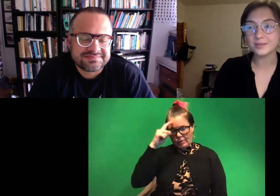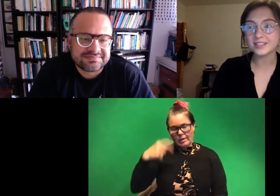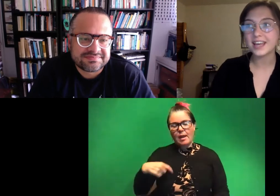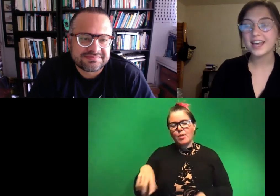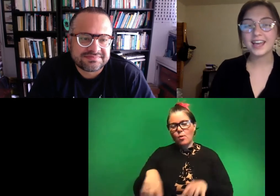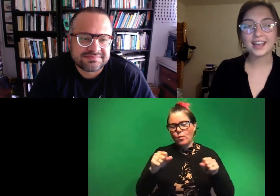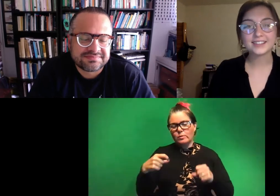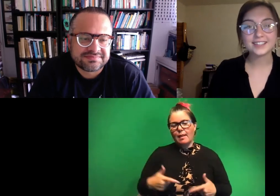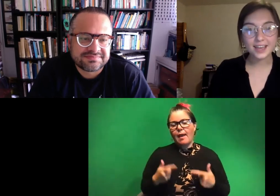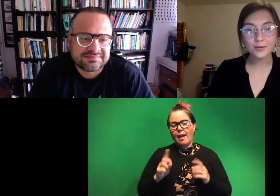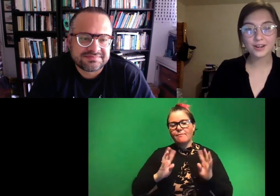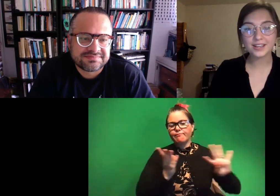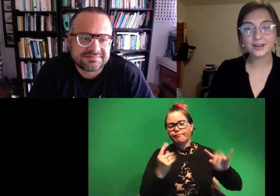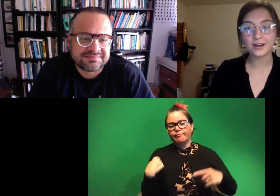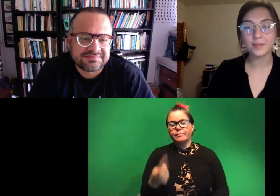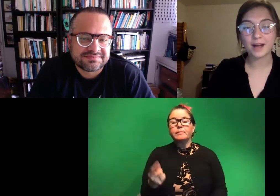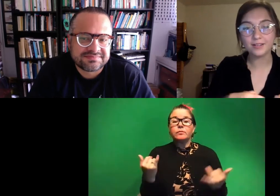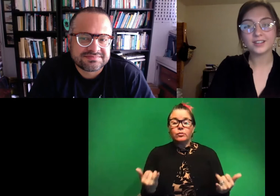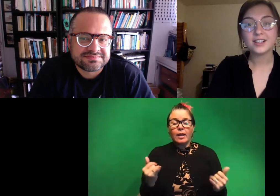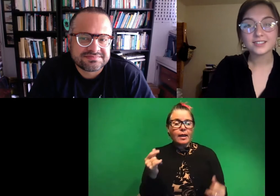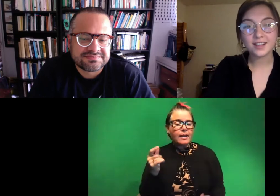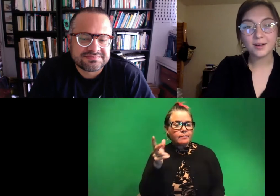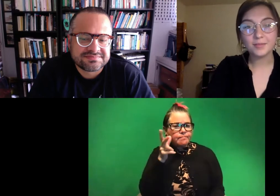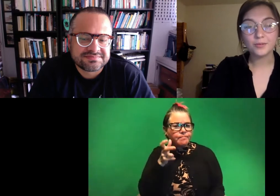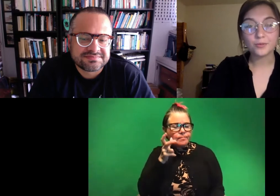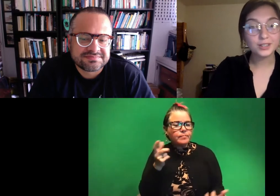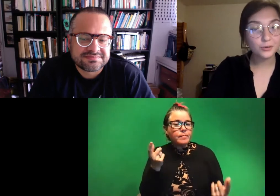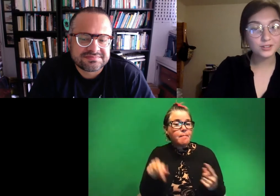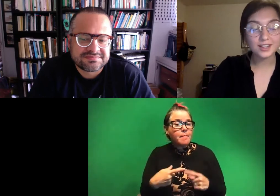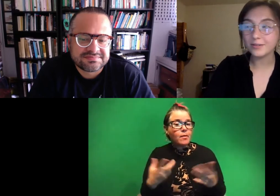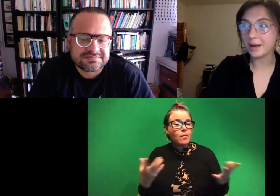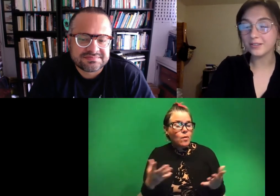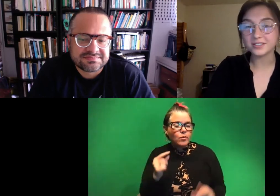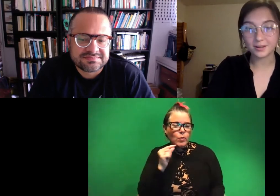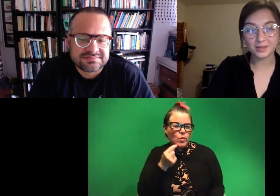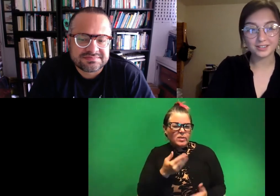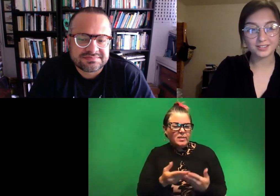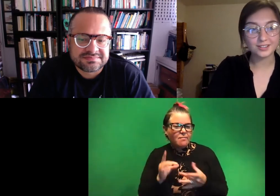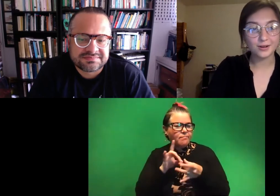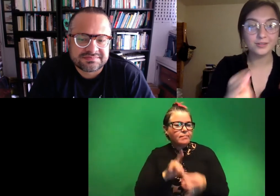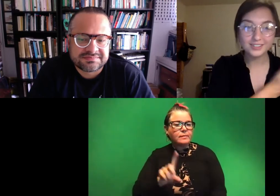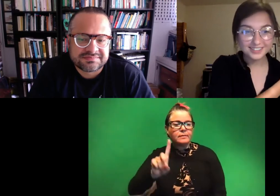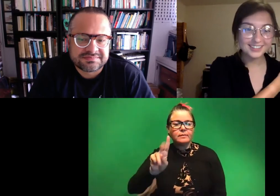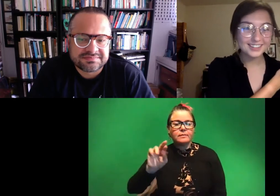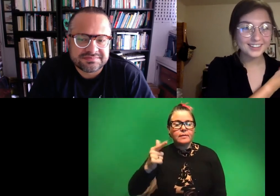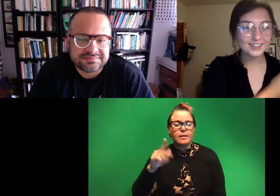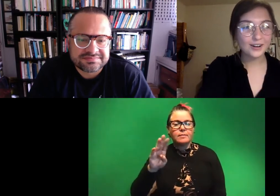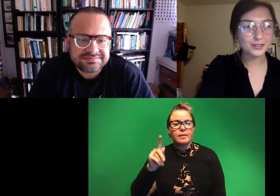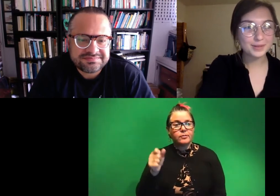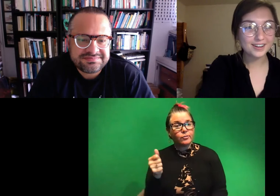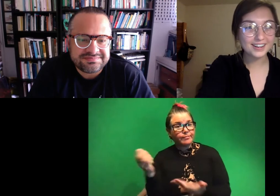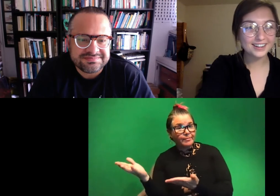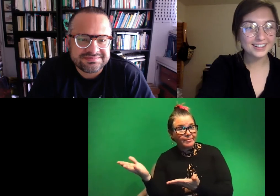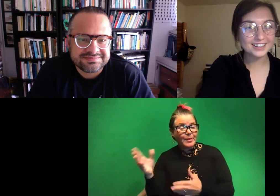live streams. And today we're going to hear about some really cool stuff about dung beetles. So